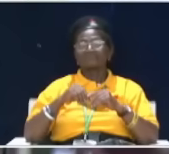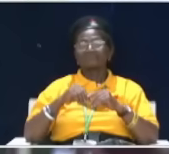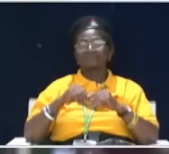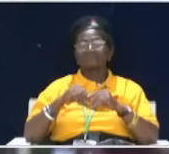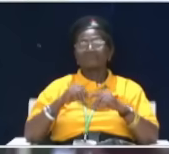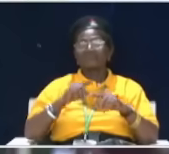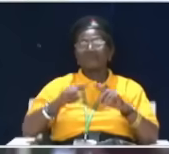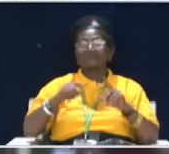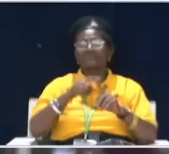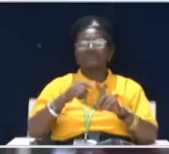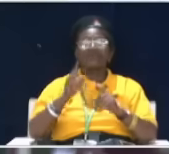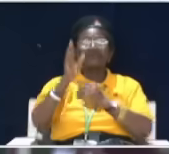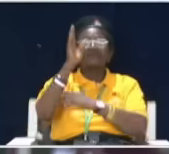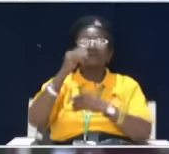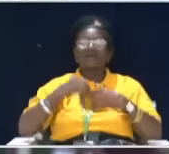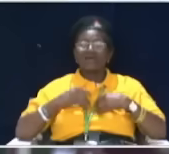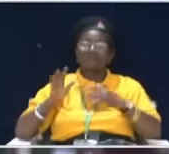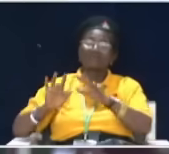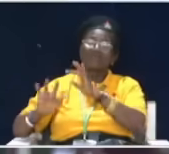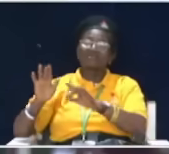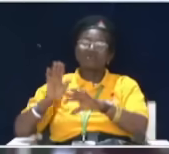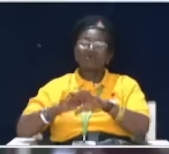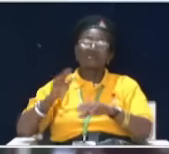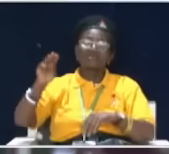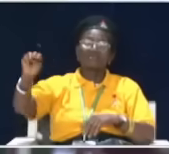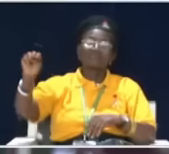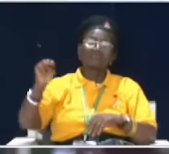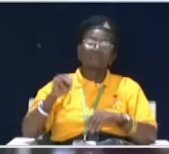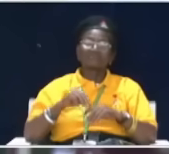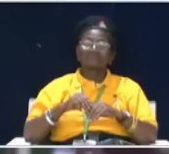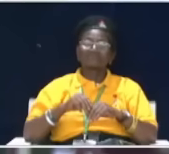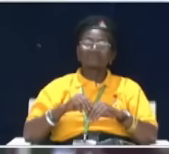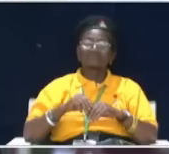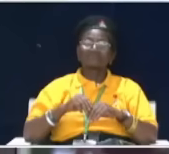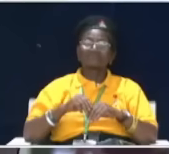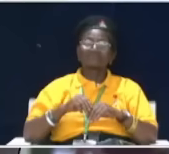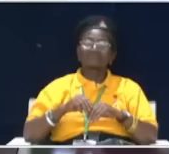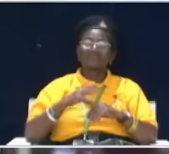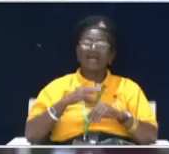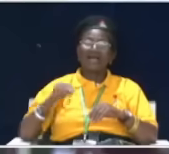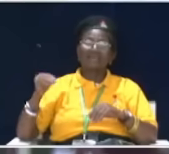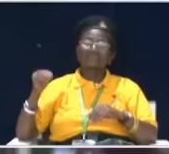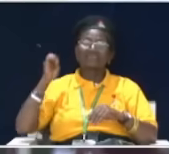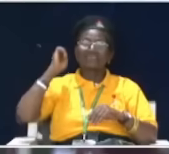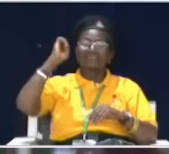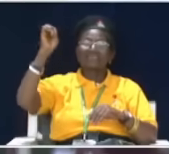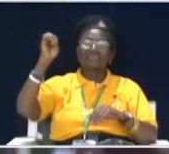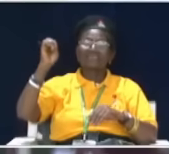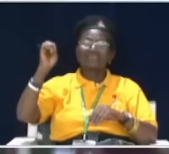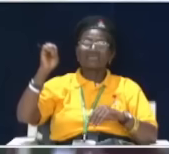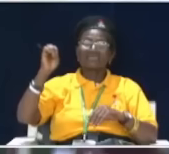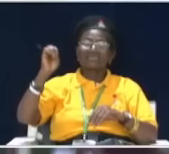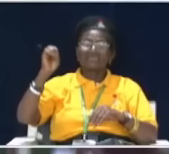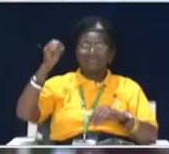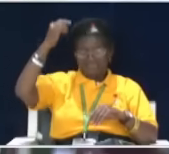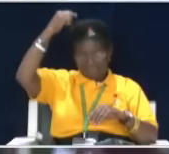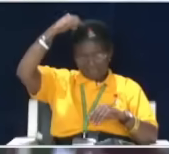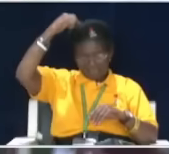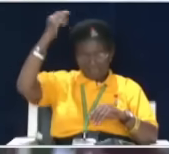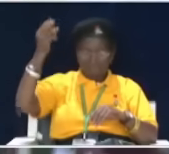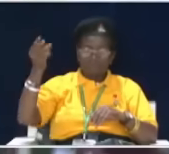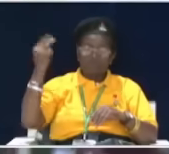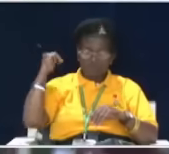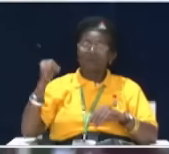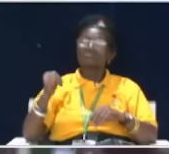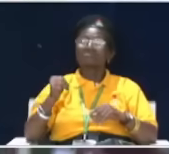But when God had mercy on him, sugbon nigbati Olorun wa sha nu fun, and he senses were restored. Ti opolo re si